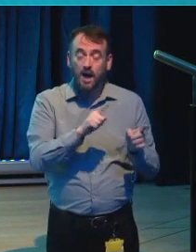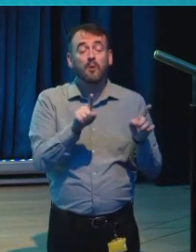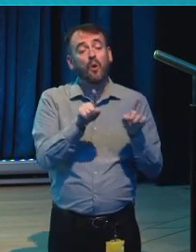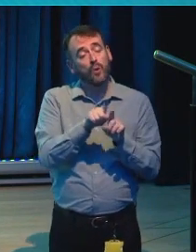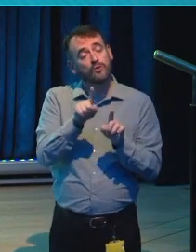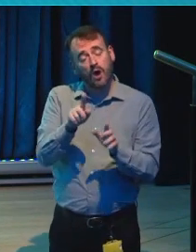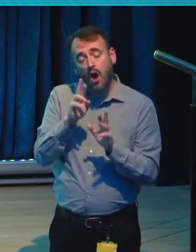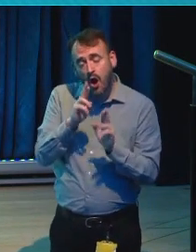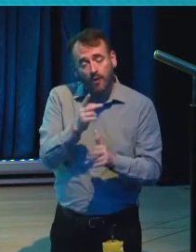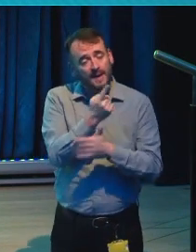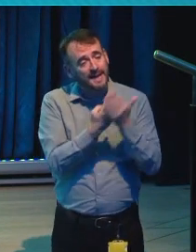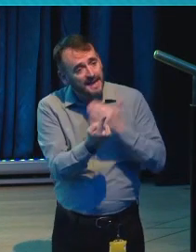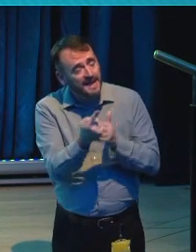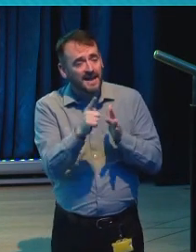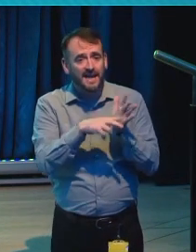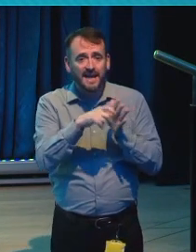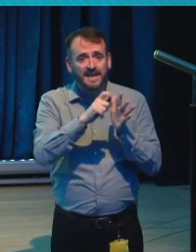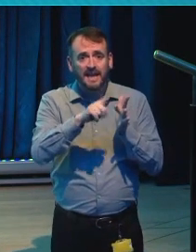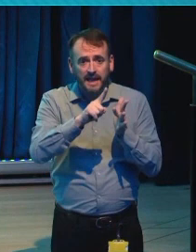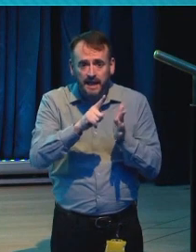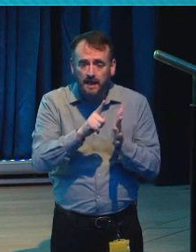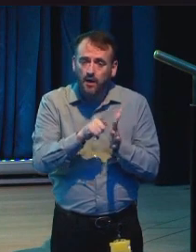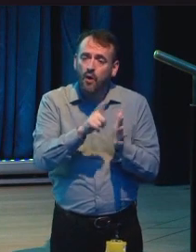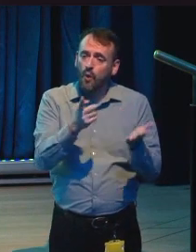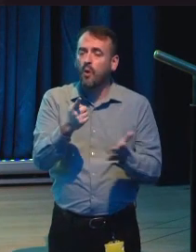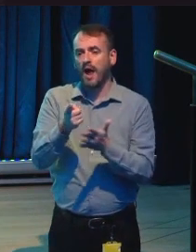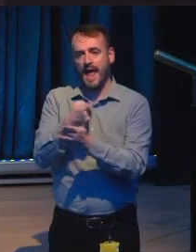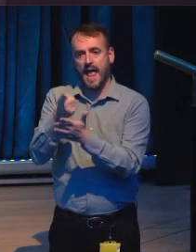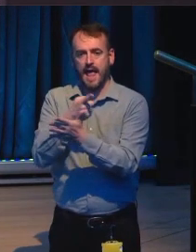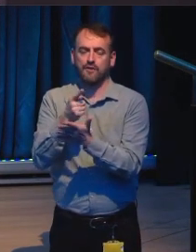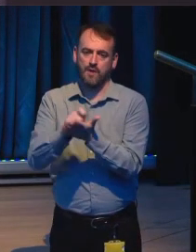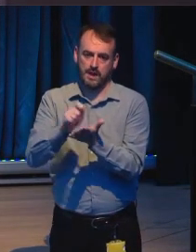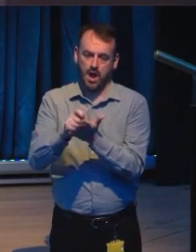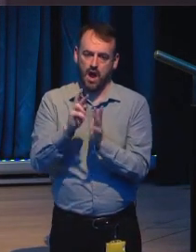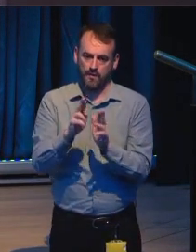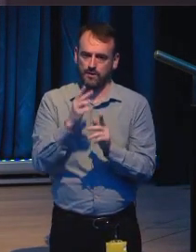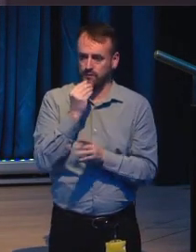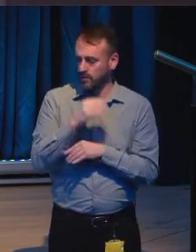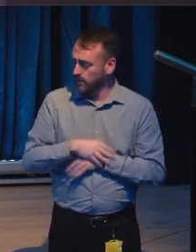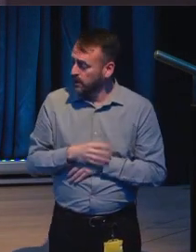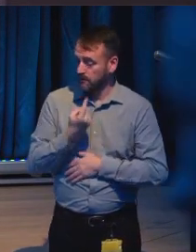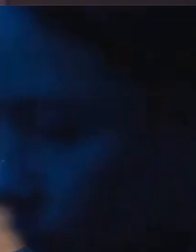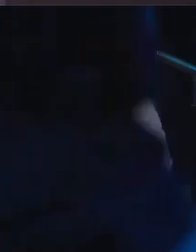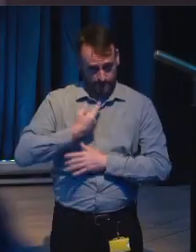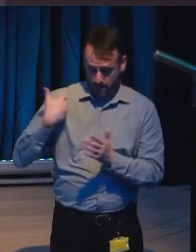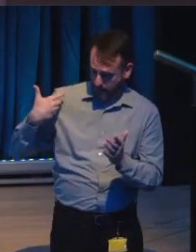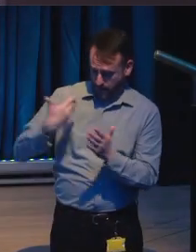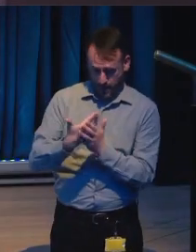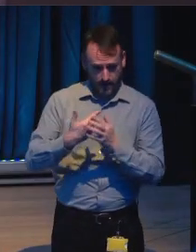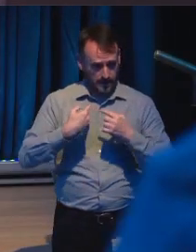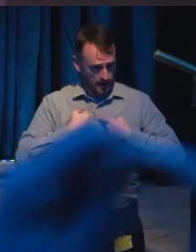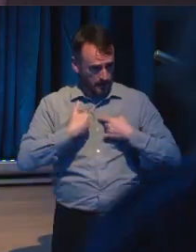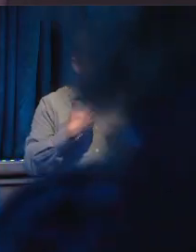well. So first of all, so a bit about me and my background and my journey into